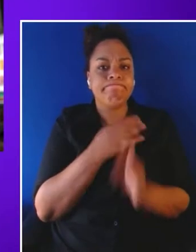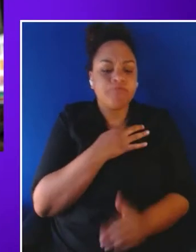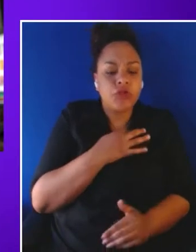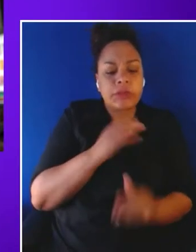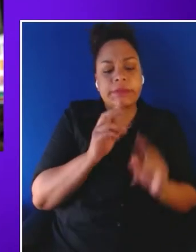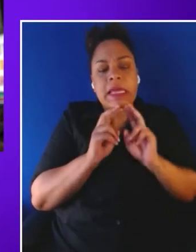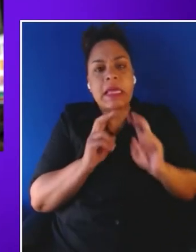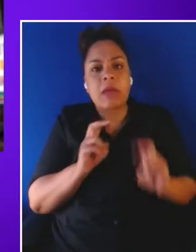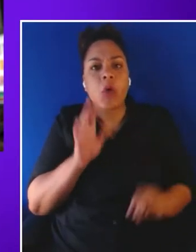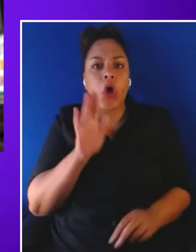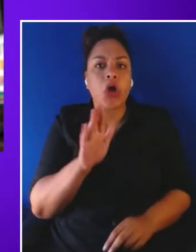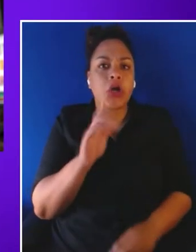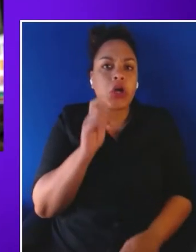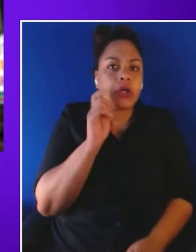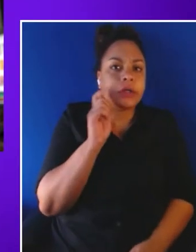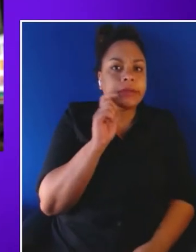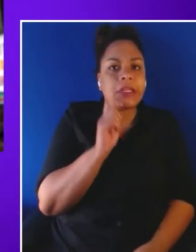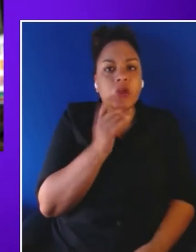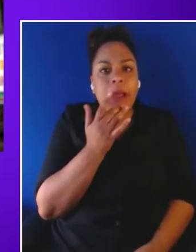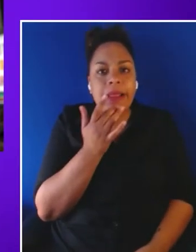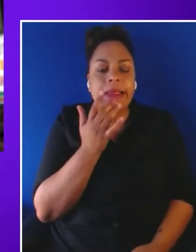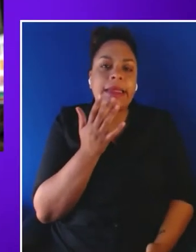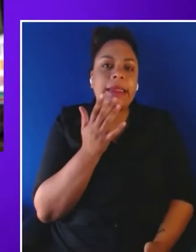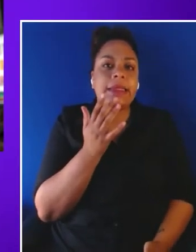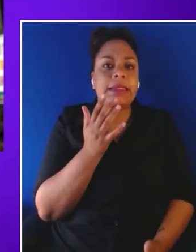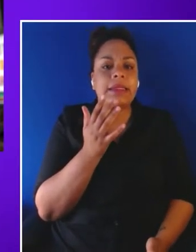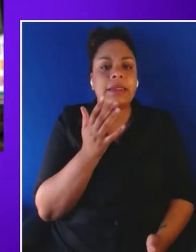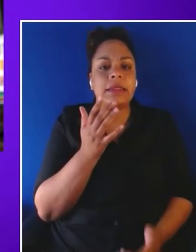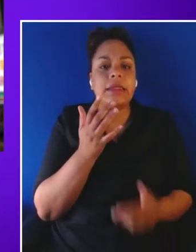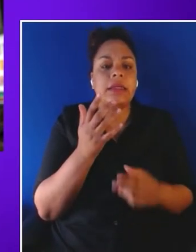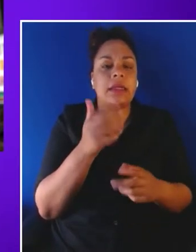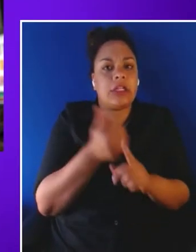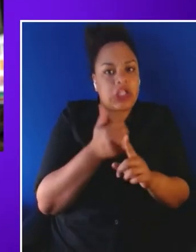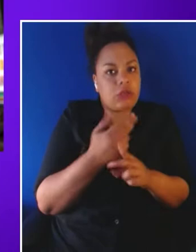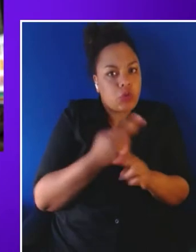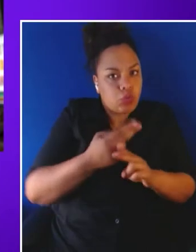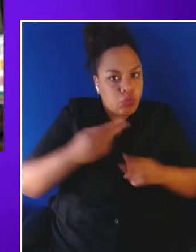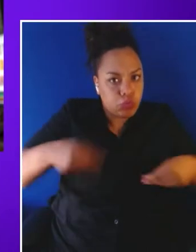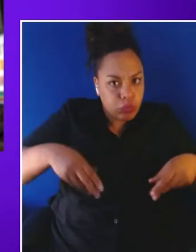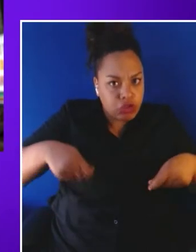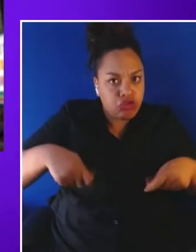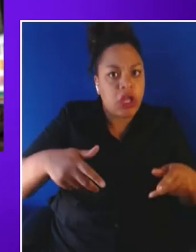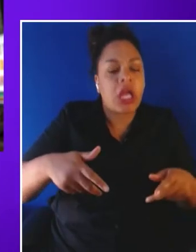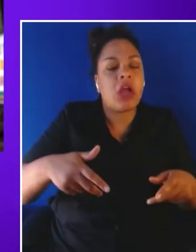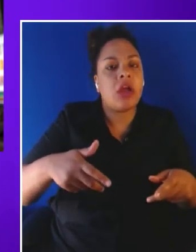a user of a wheelchair. So